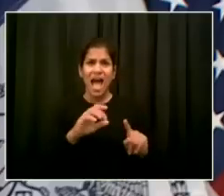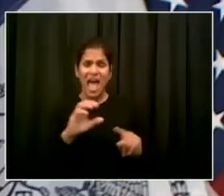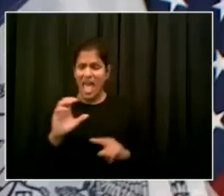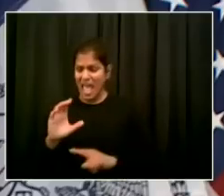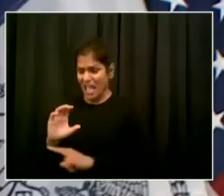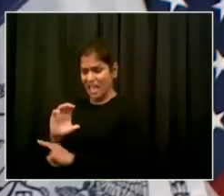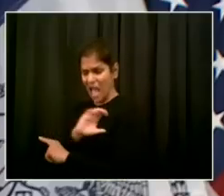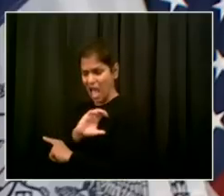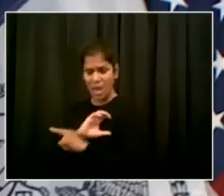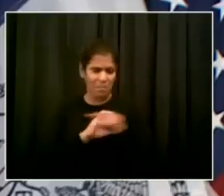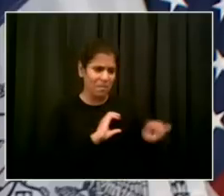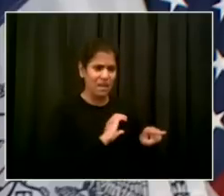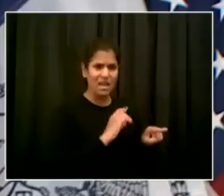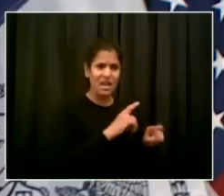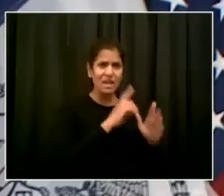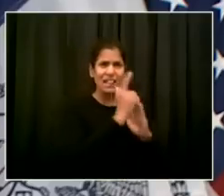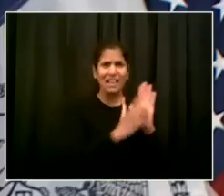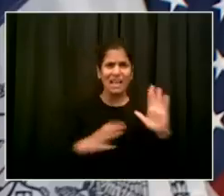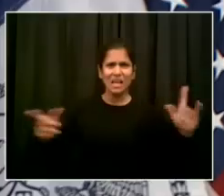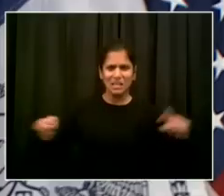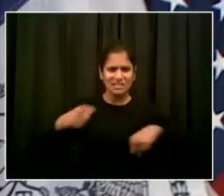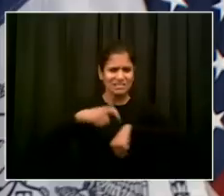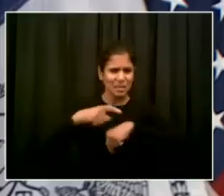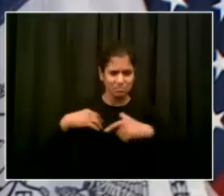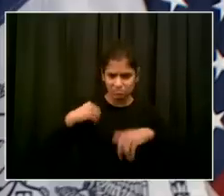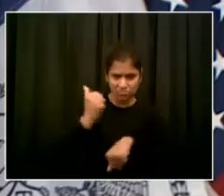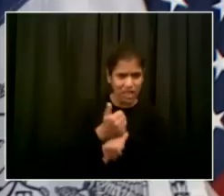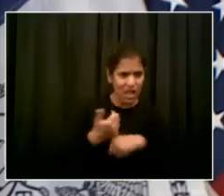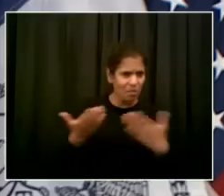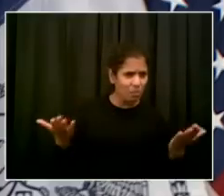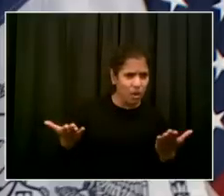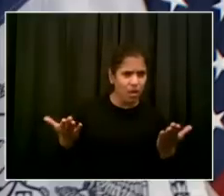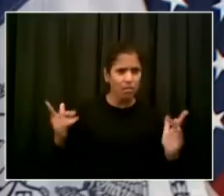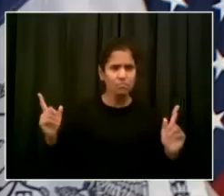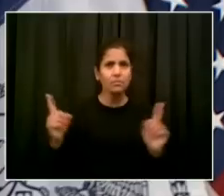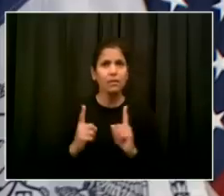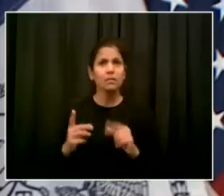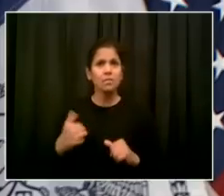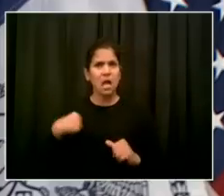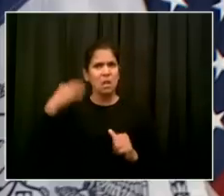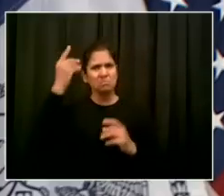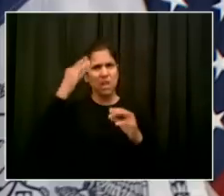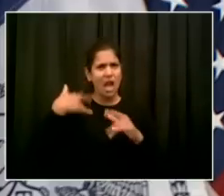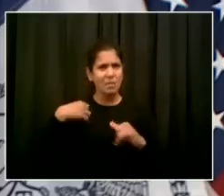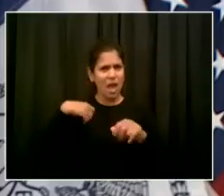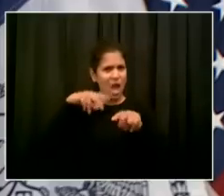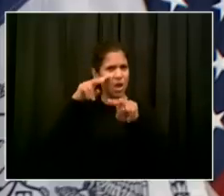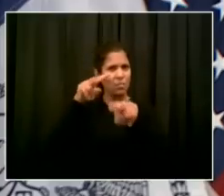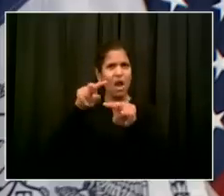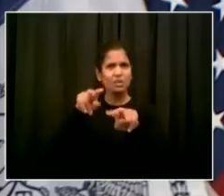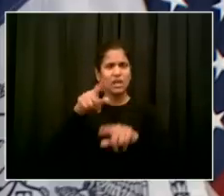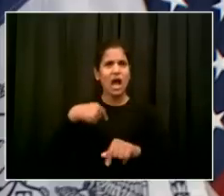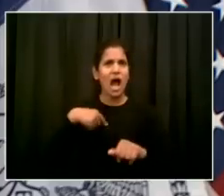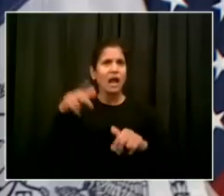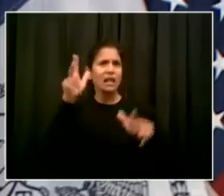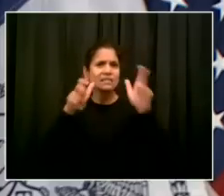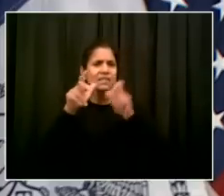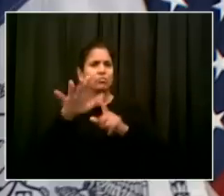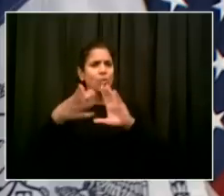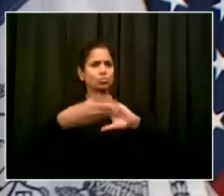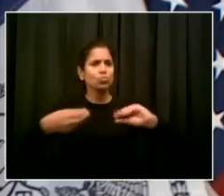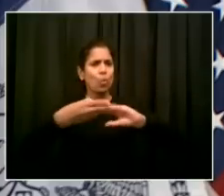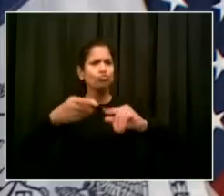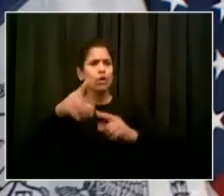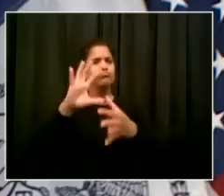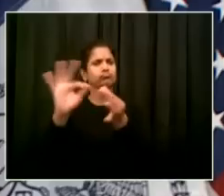I've been watching your press conferences, and the rules seem fairly clear. So what are the issues between, as you described it, the